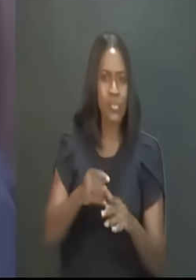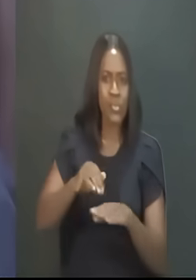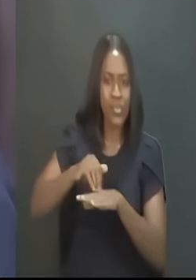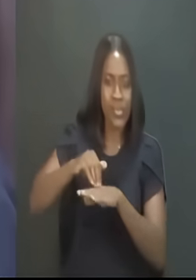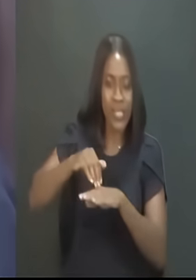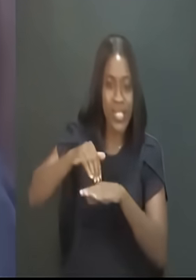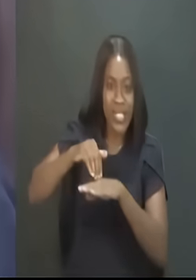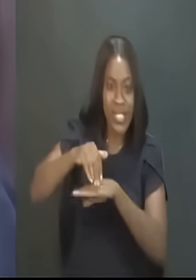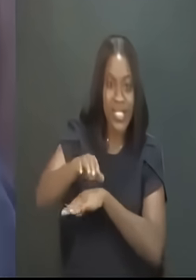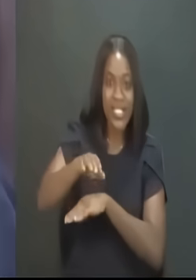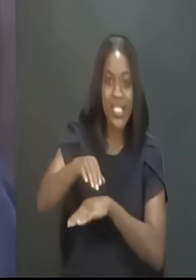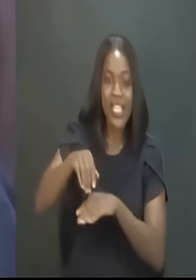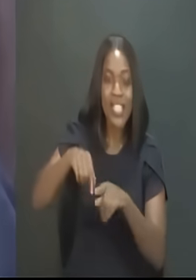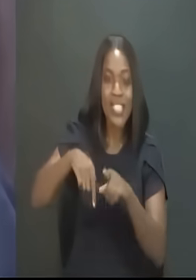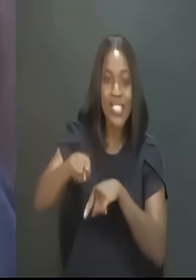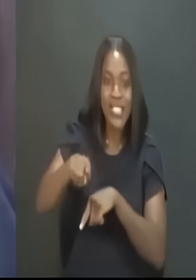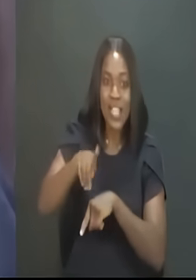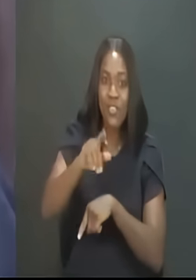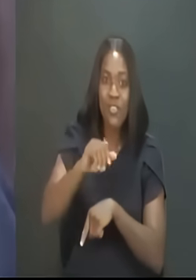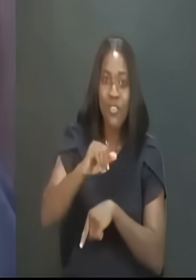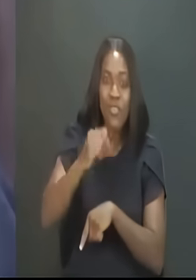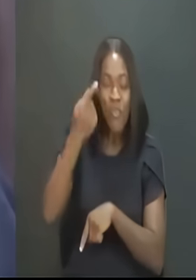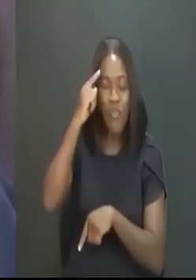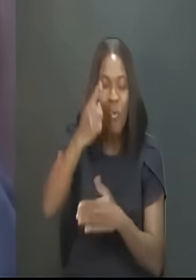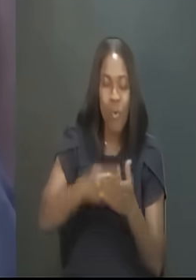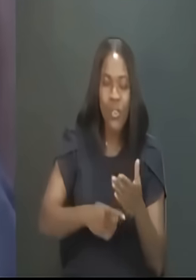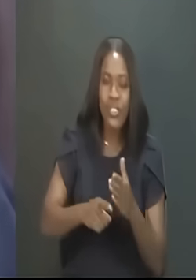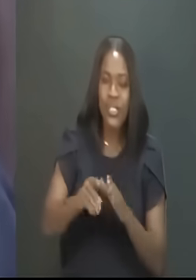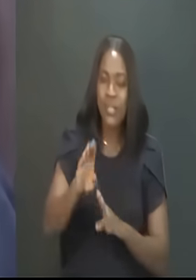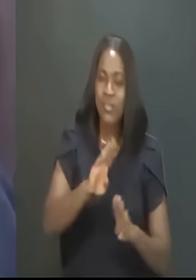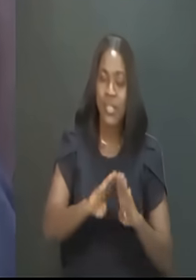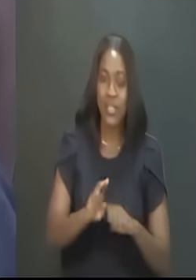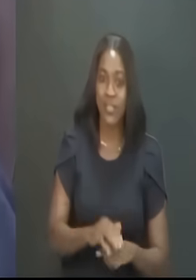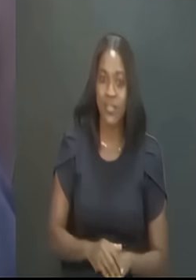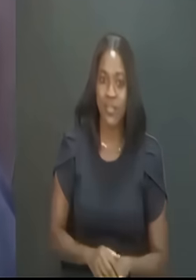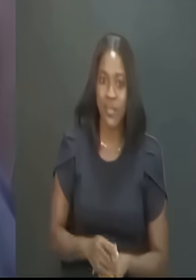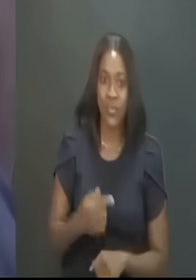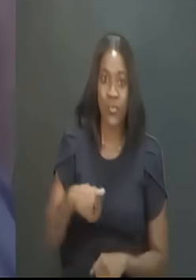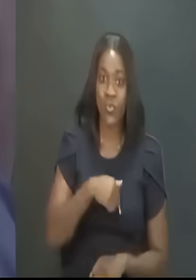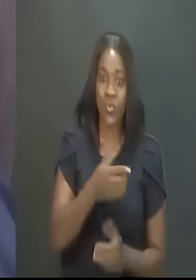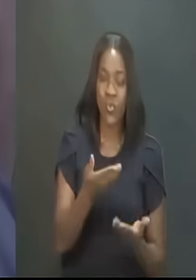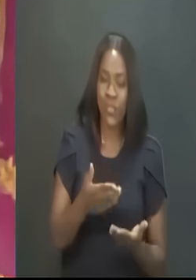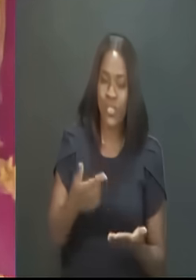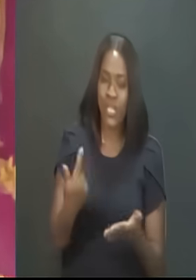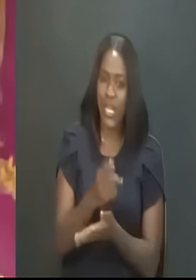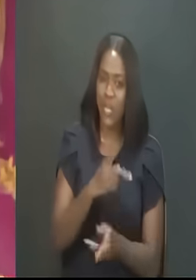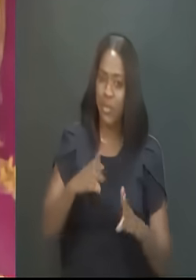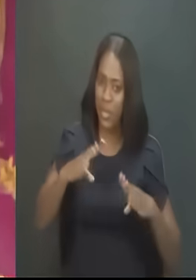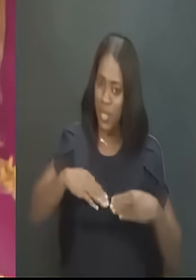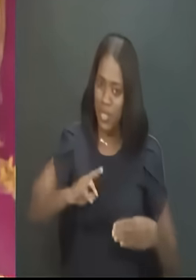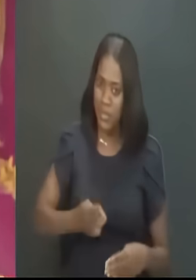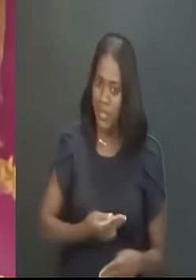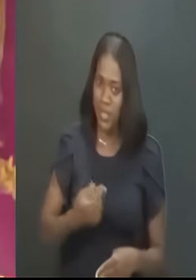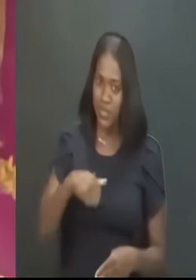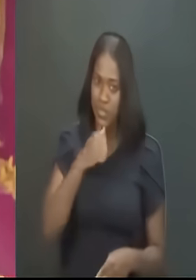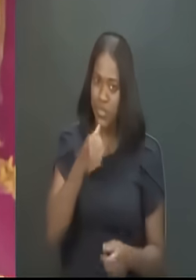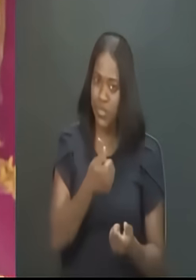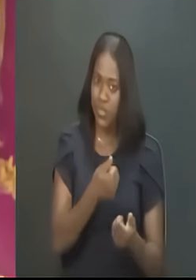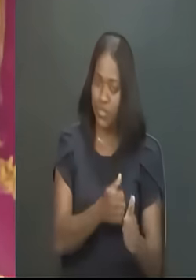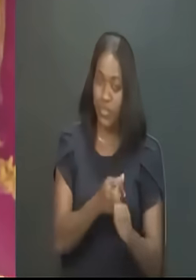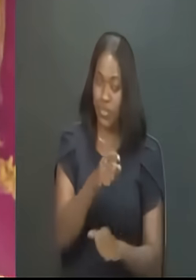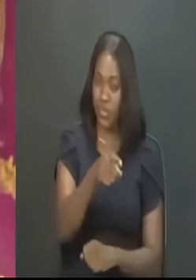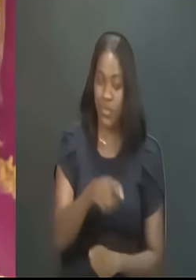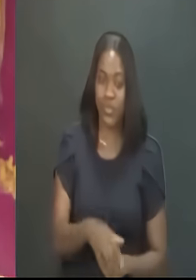way. We don't want to be rejected by Ghanaians, so we will not follow your footsteps. We will not